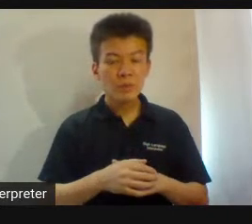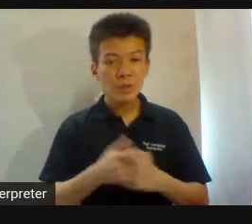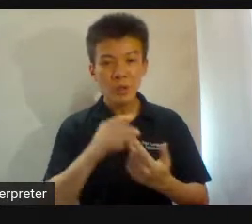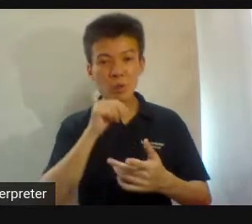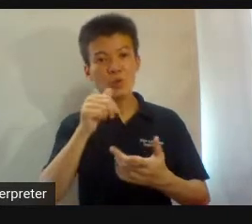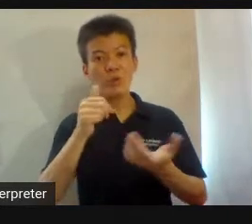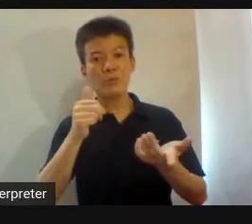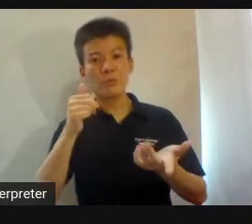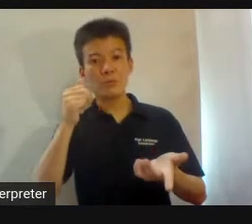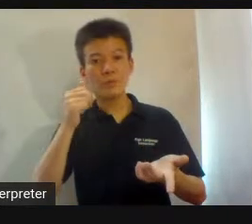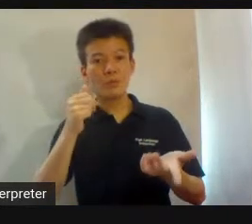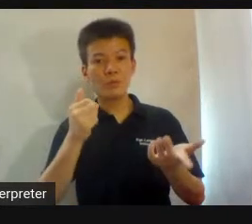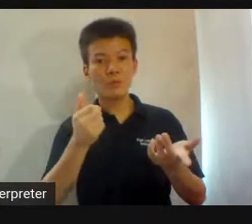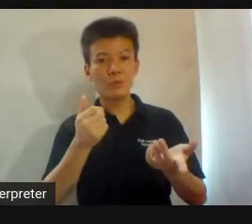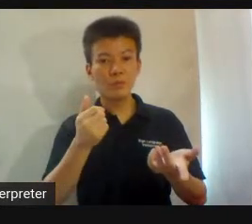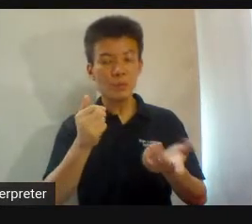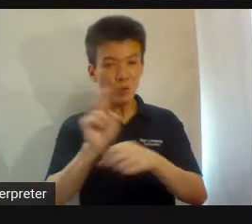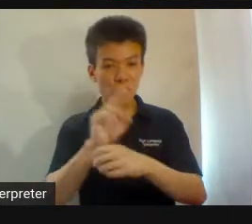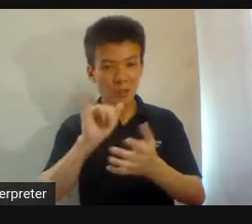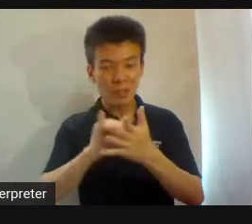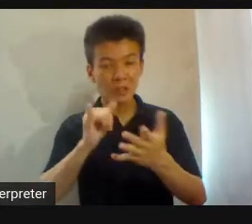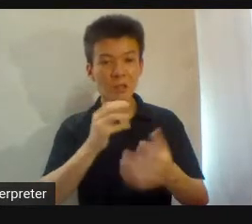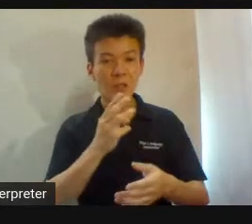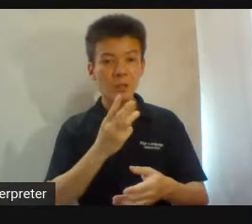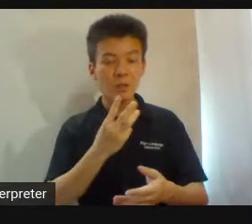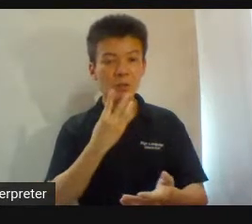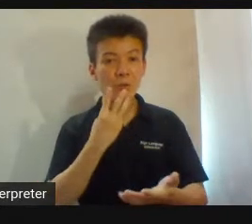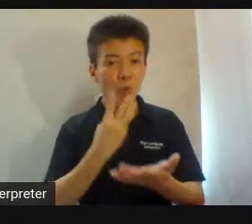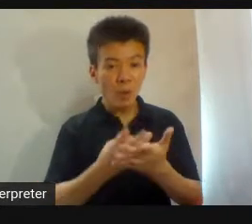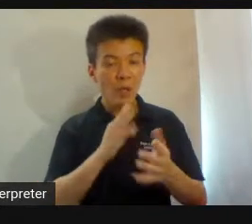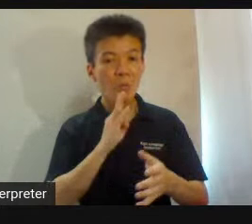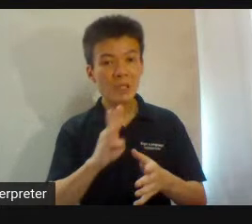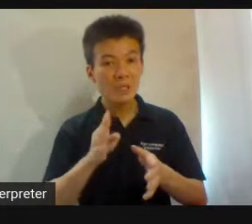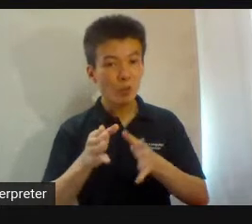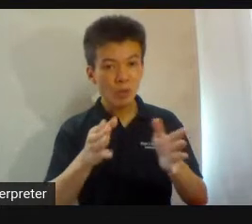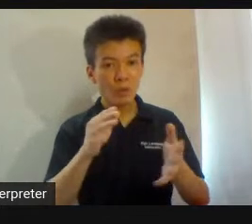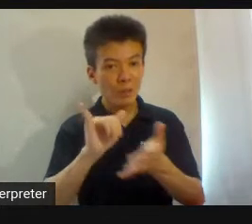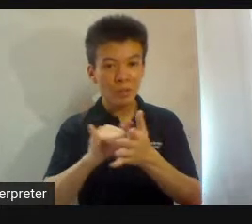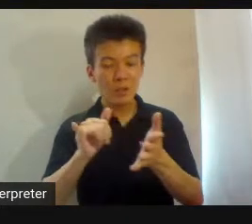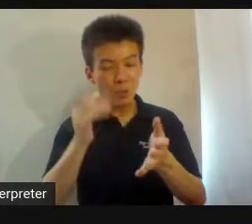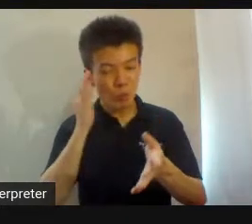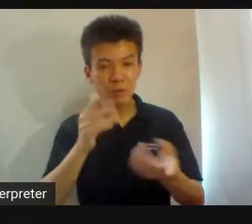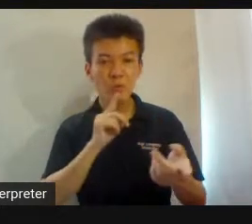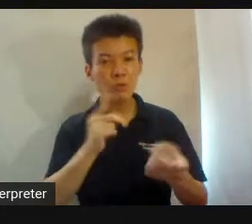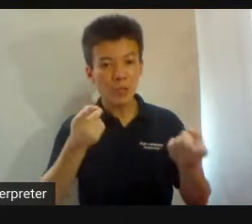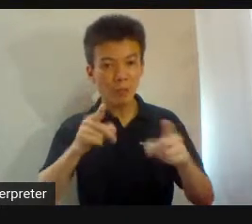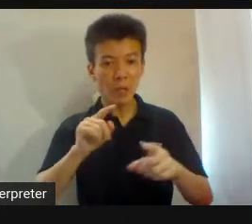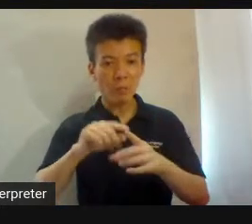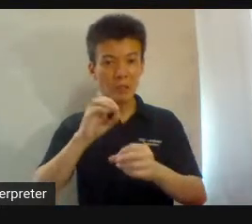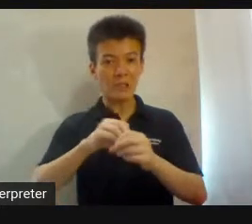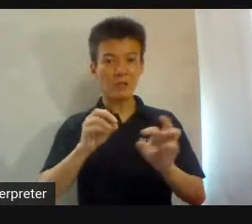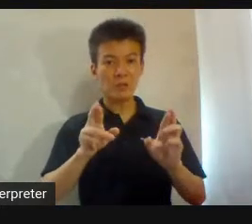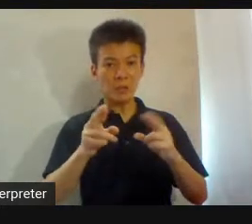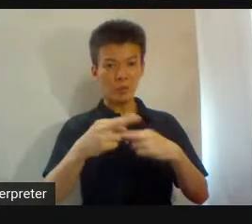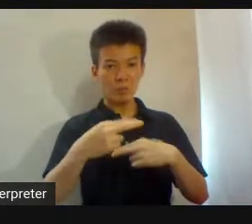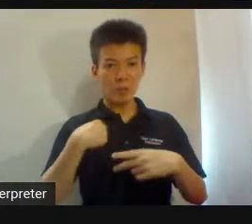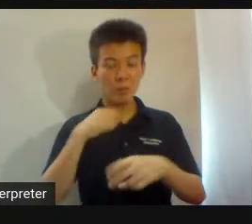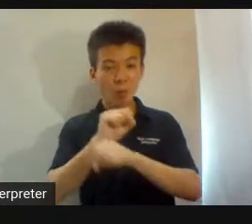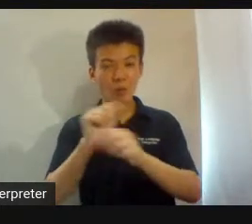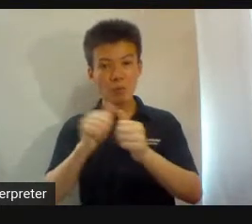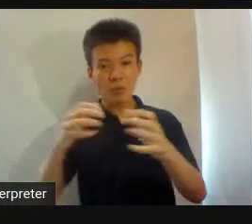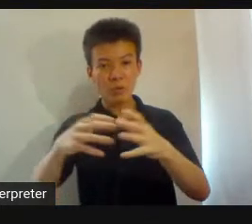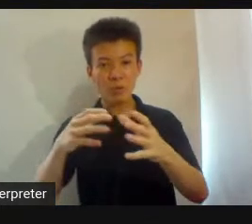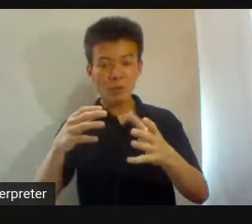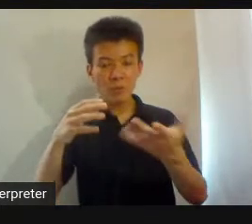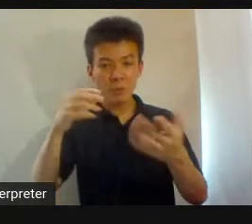not intentional about using it in a well-being way, it somehow happens anyway. I mean, I've been in a room, I was working with a group of men